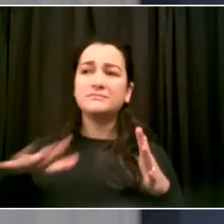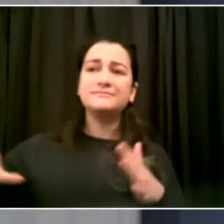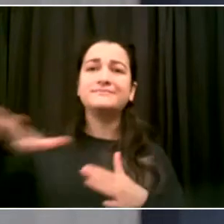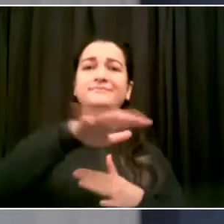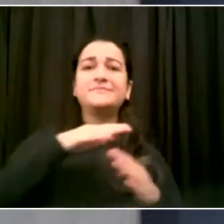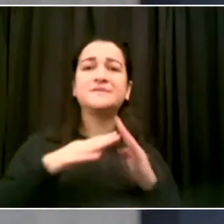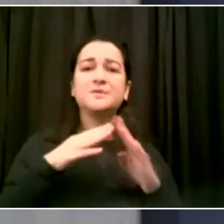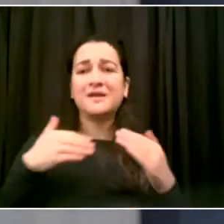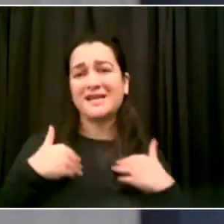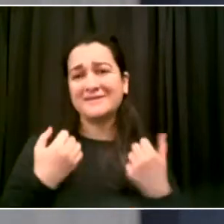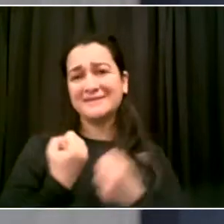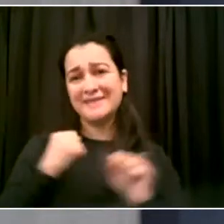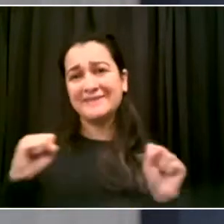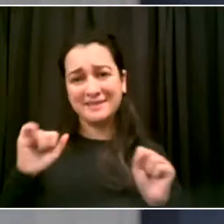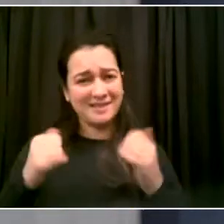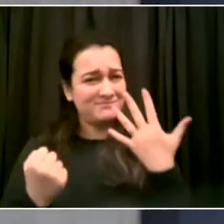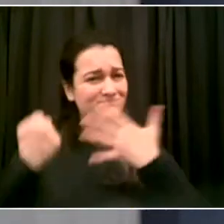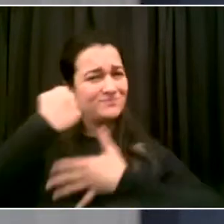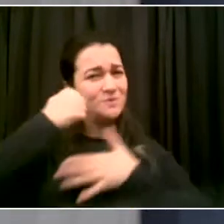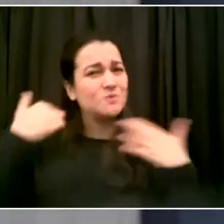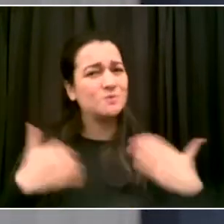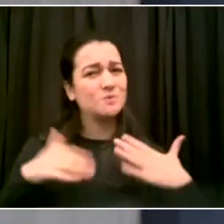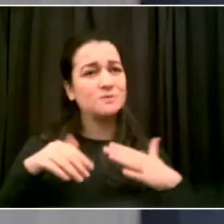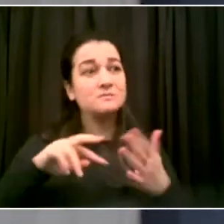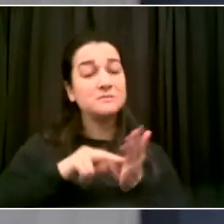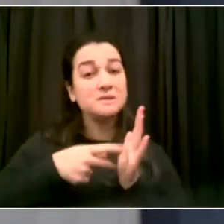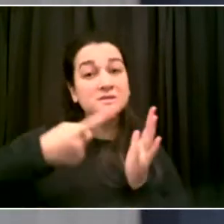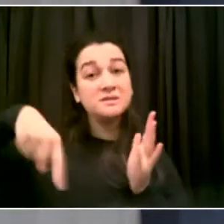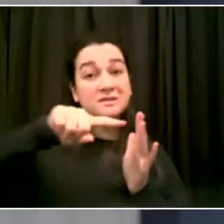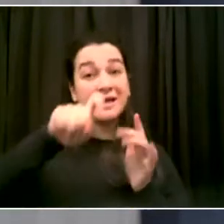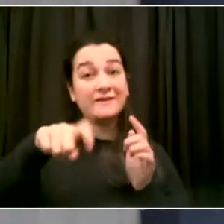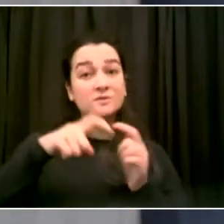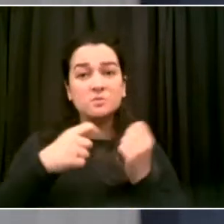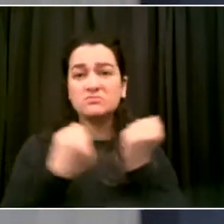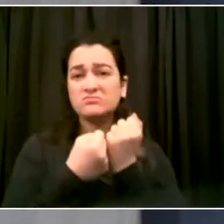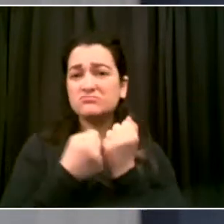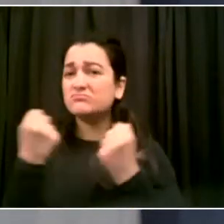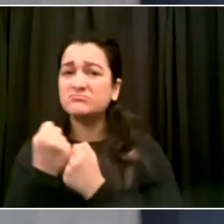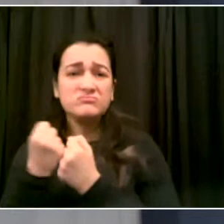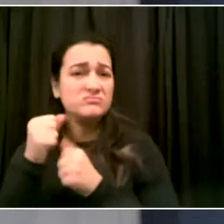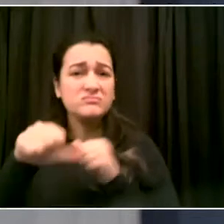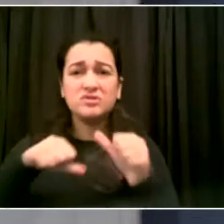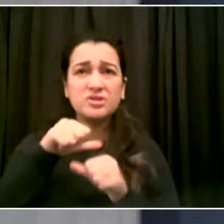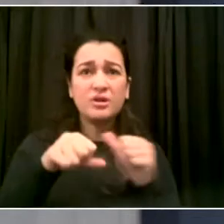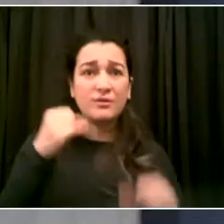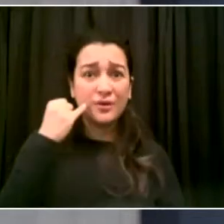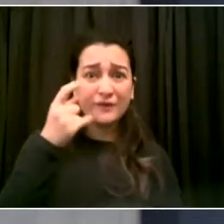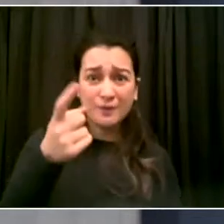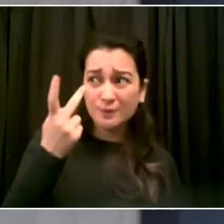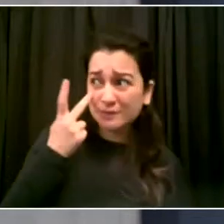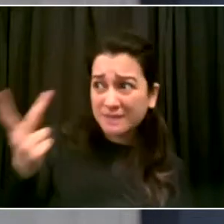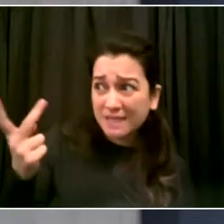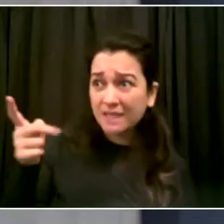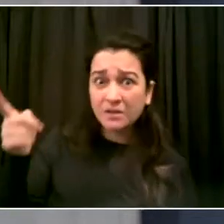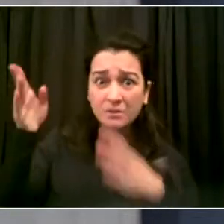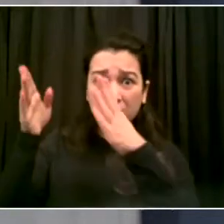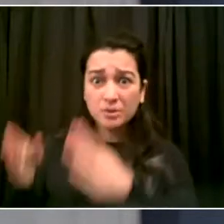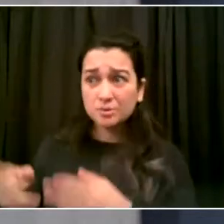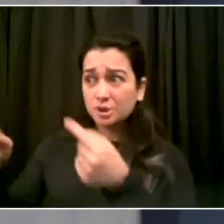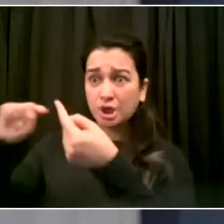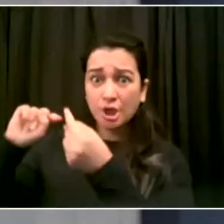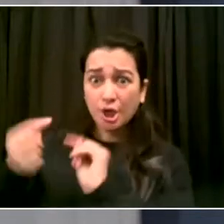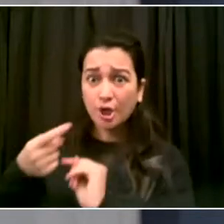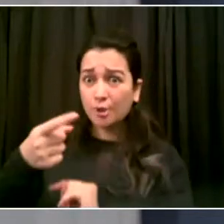Don't stand on the sidelines, be an upstander. I invite you to stand together with us this Saturday at Foley Square at